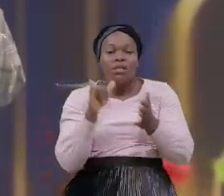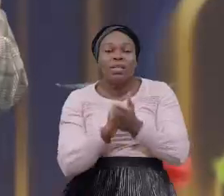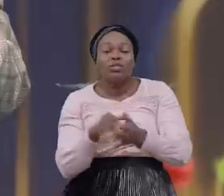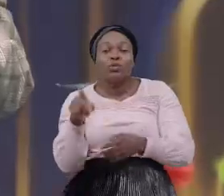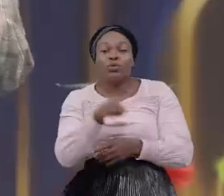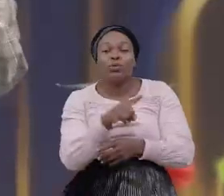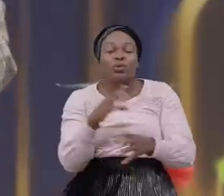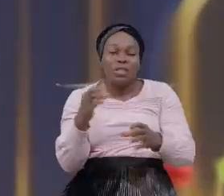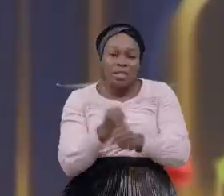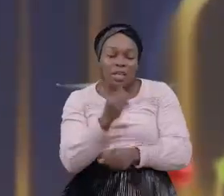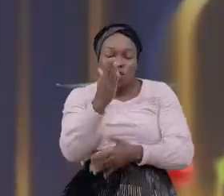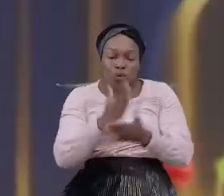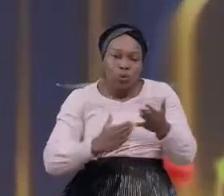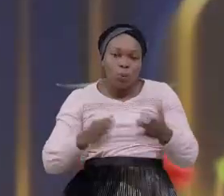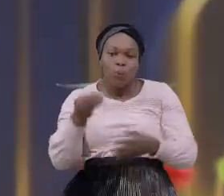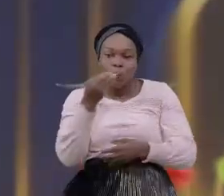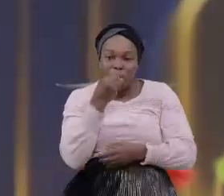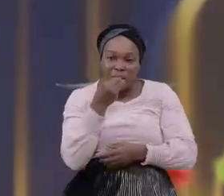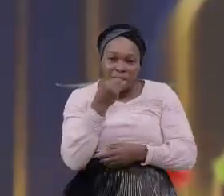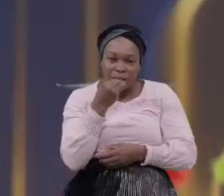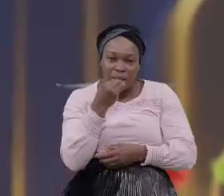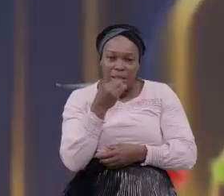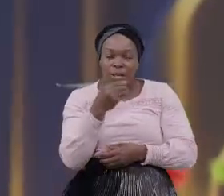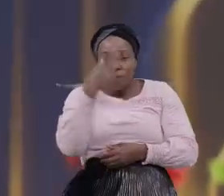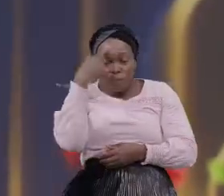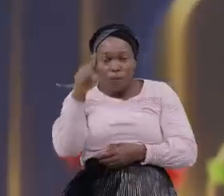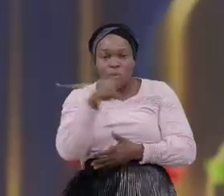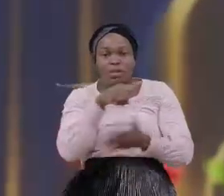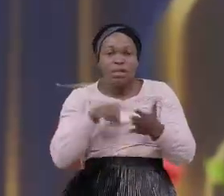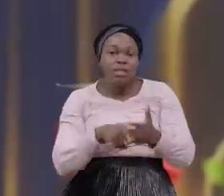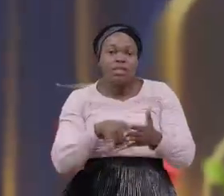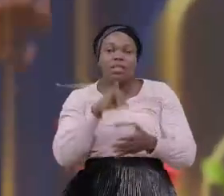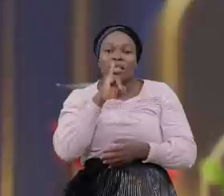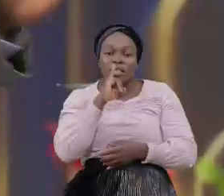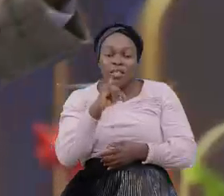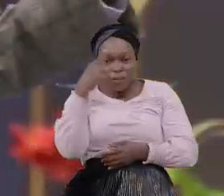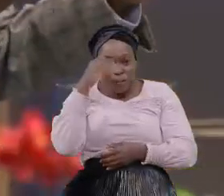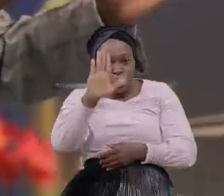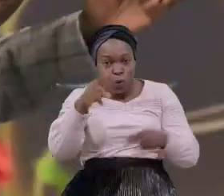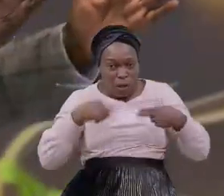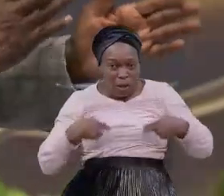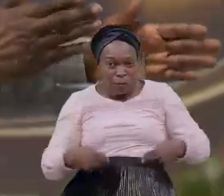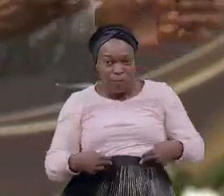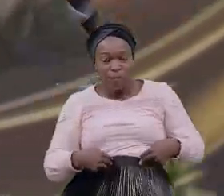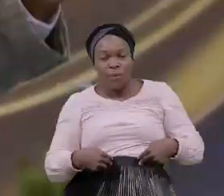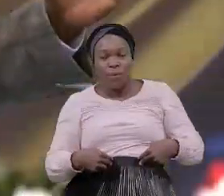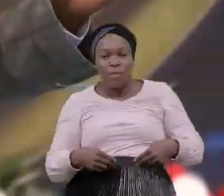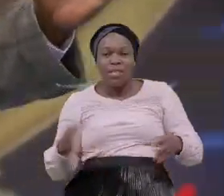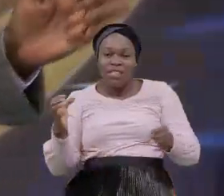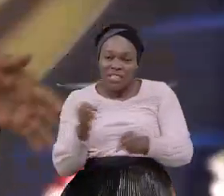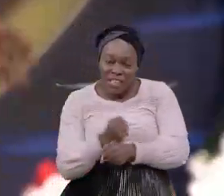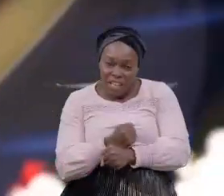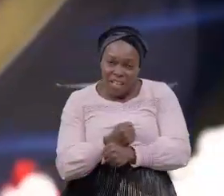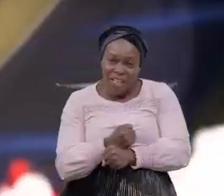meat, for this is for your health. Take